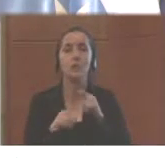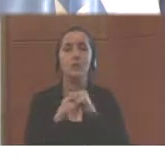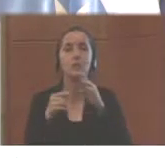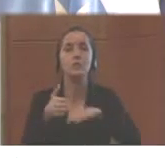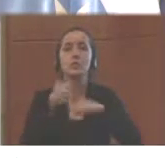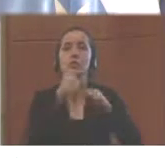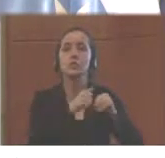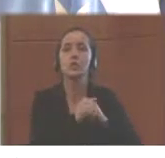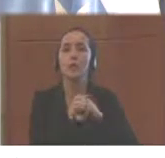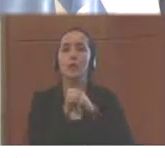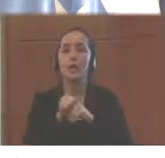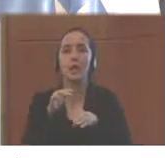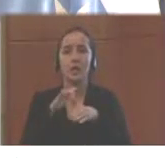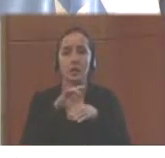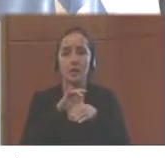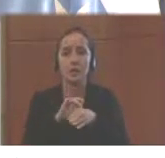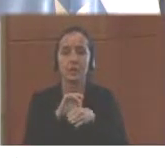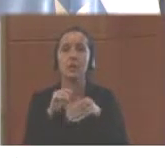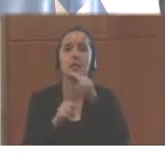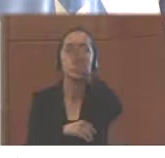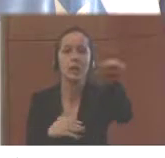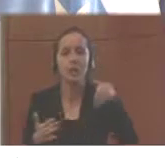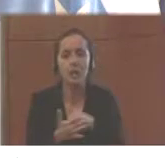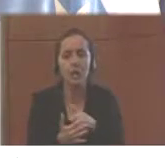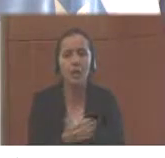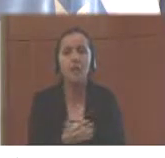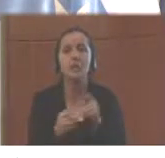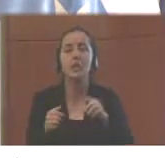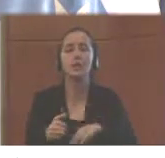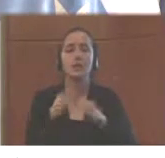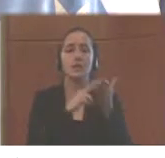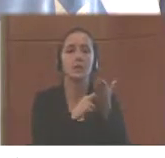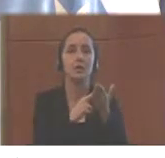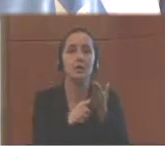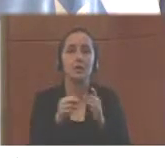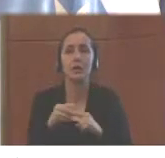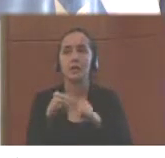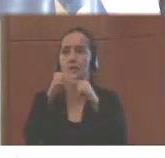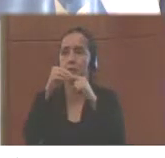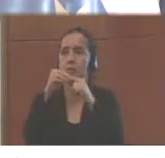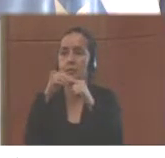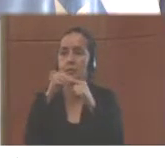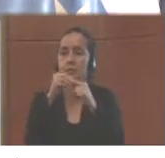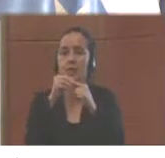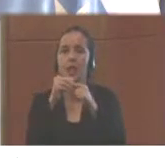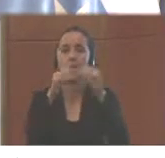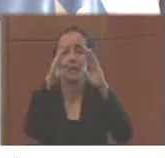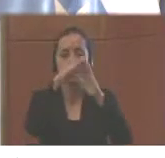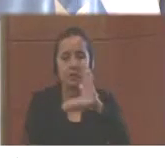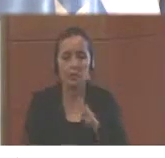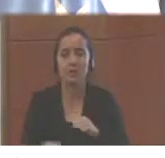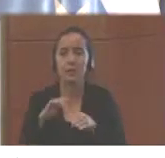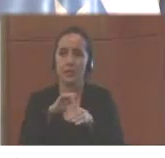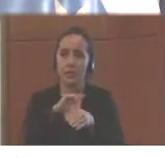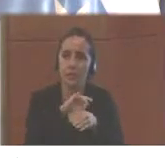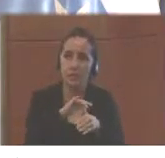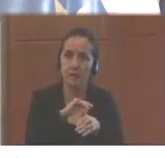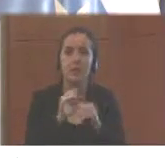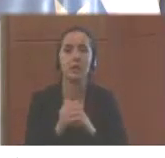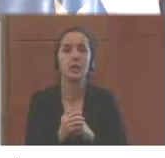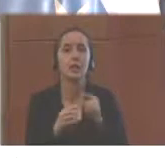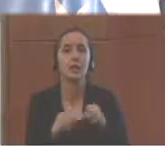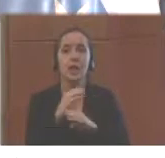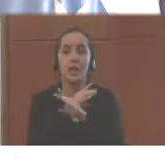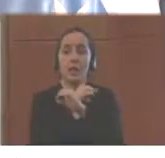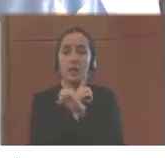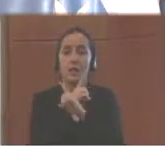express their position regarding the problem of risk management and humanitarian assistance, and they created a specialized meeting for the